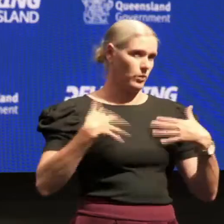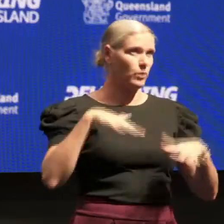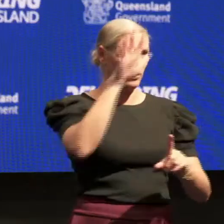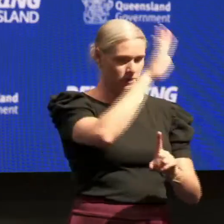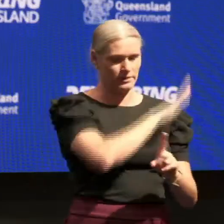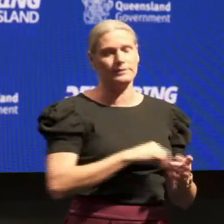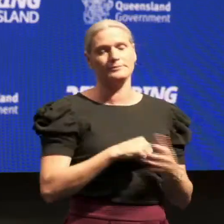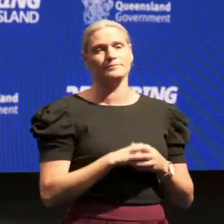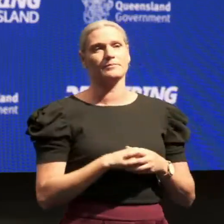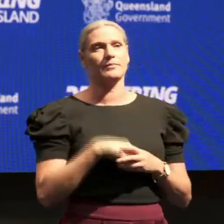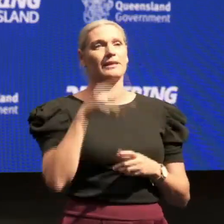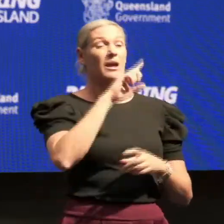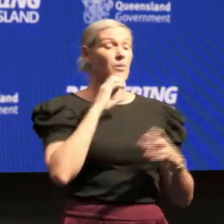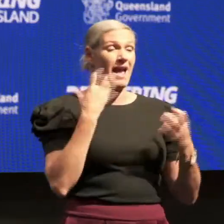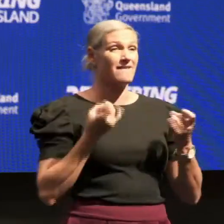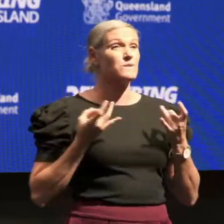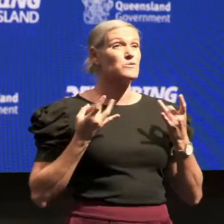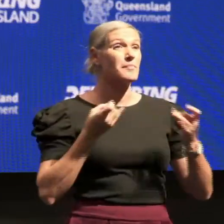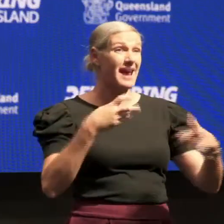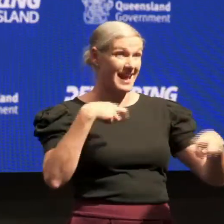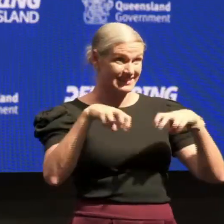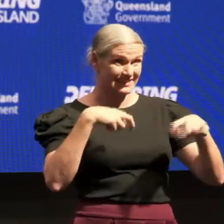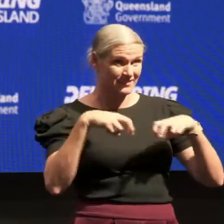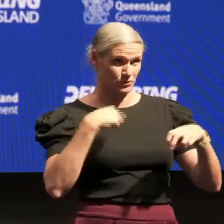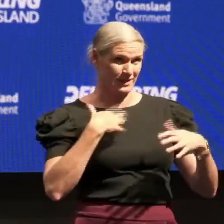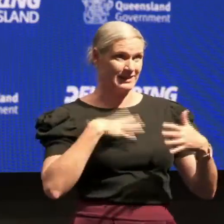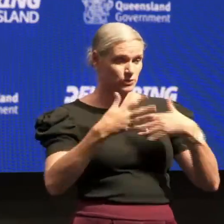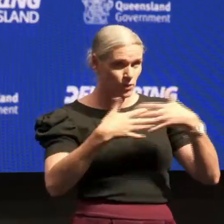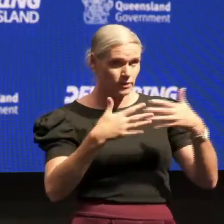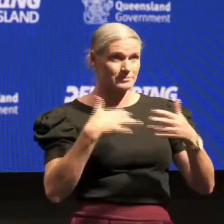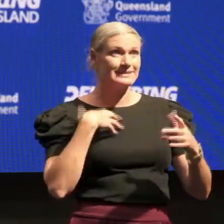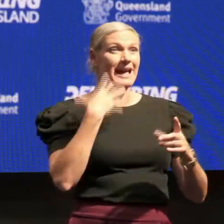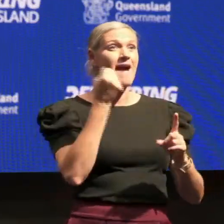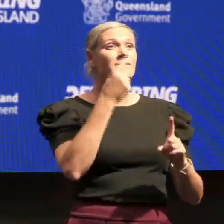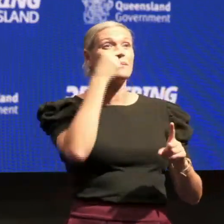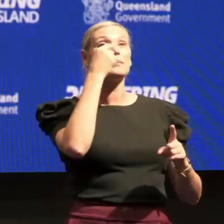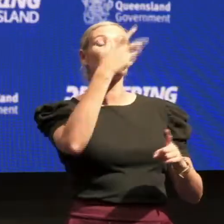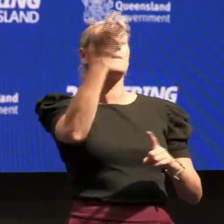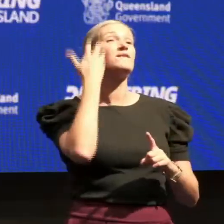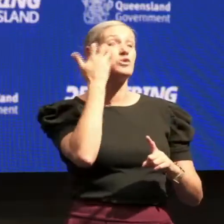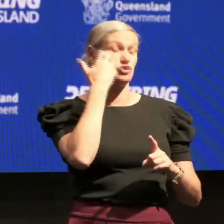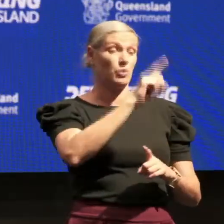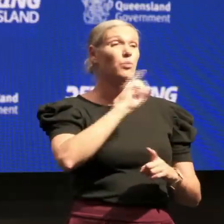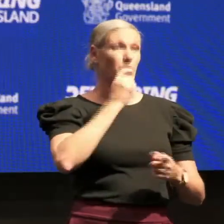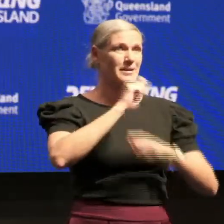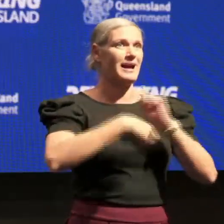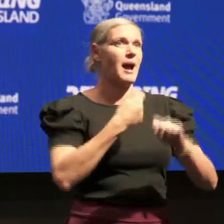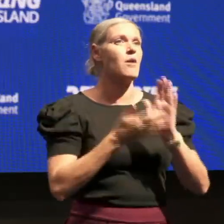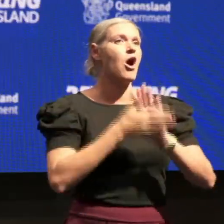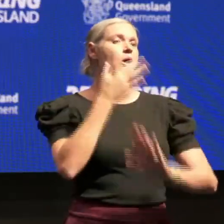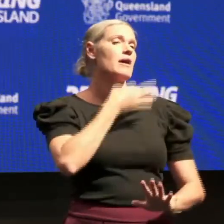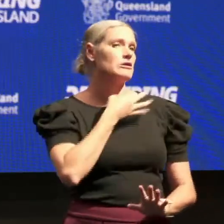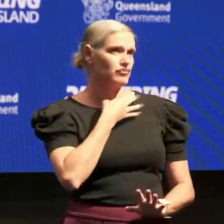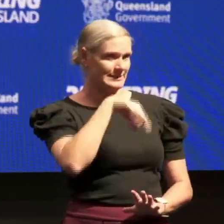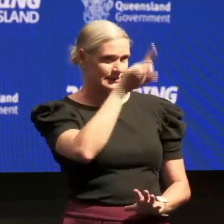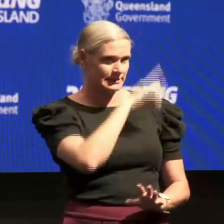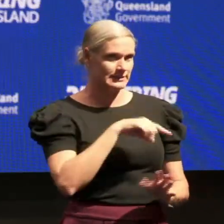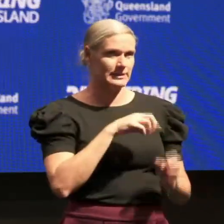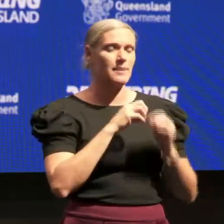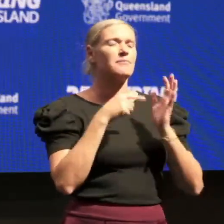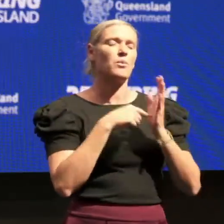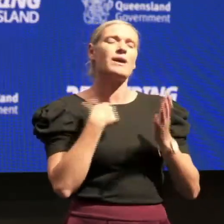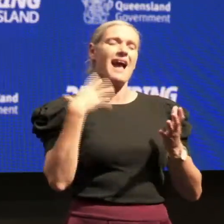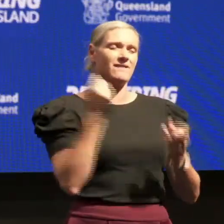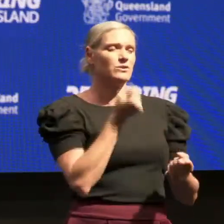That activity will include preparedness activity, because there may be people into the future that could be at risk there again. But you have